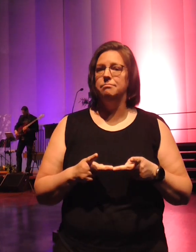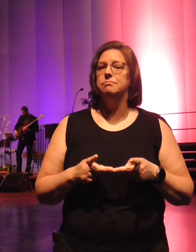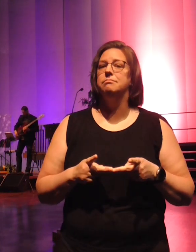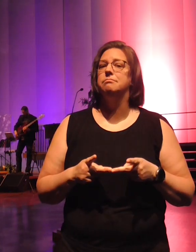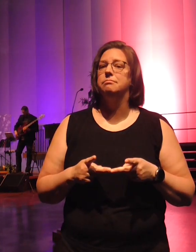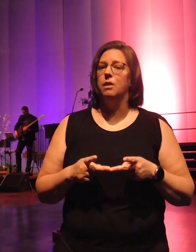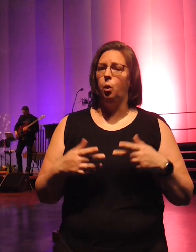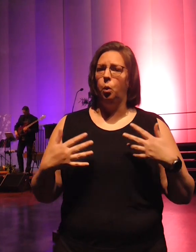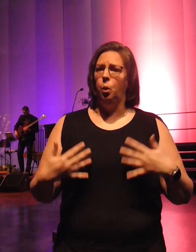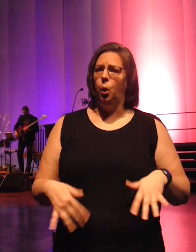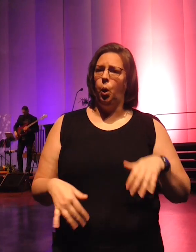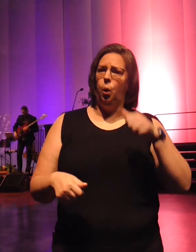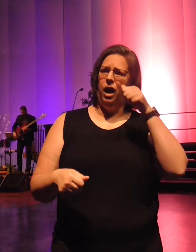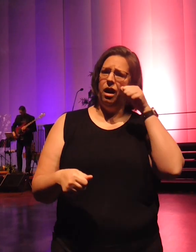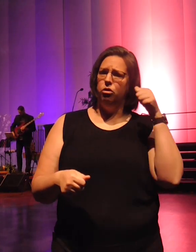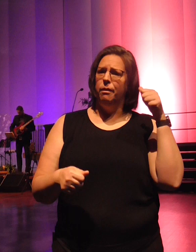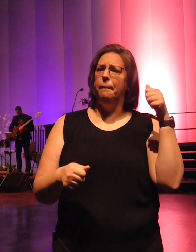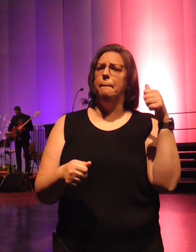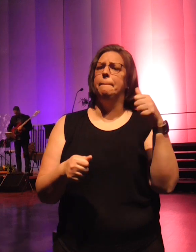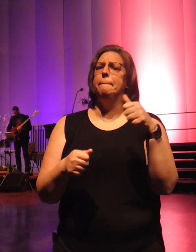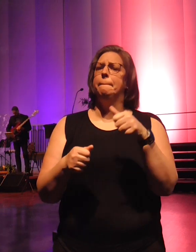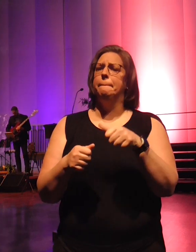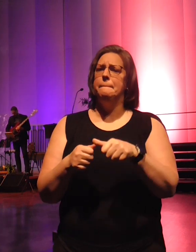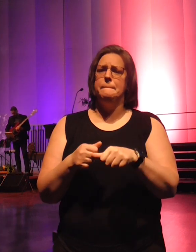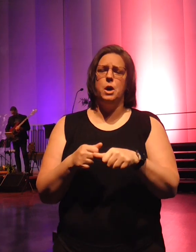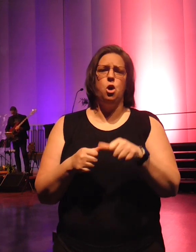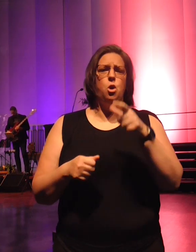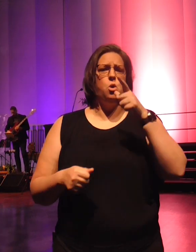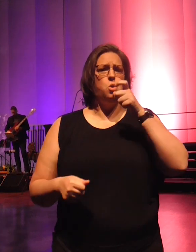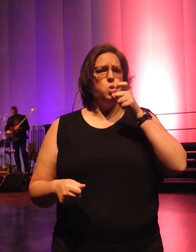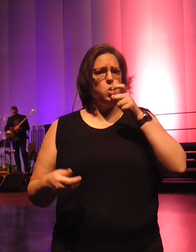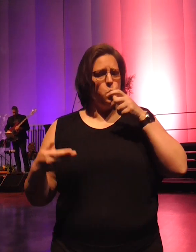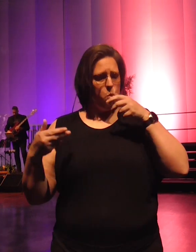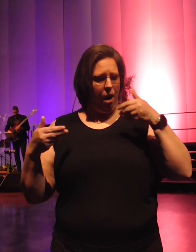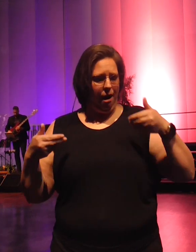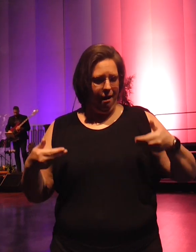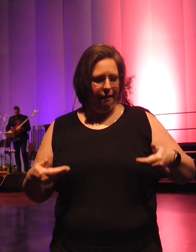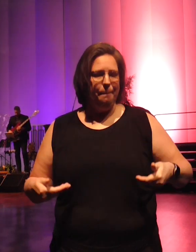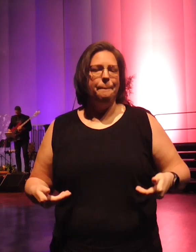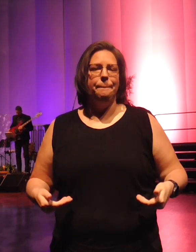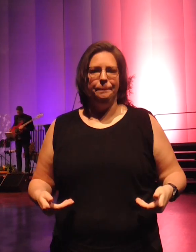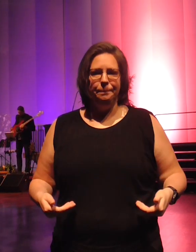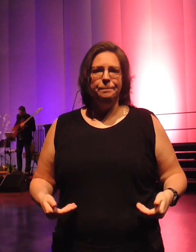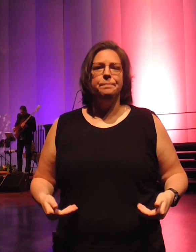I remember who I am,